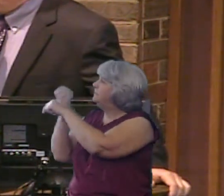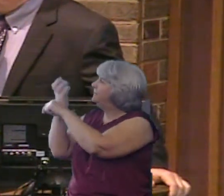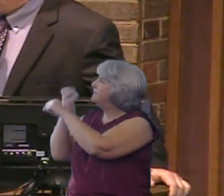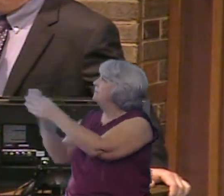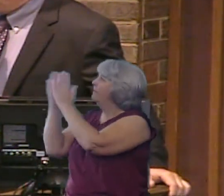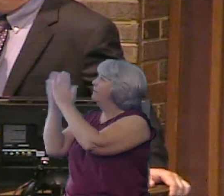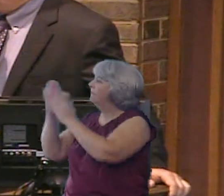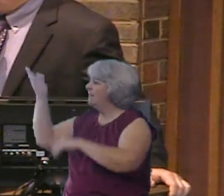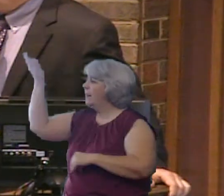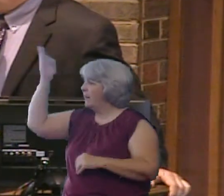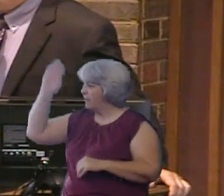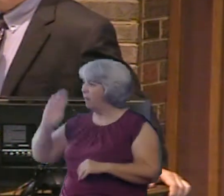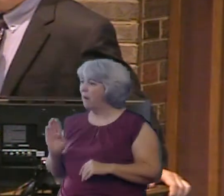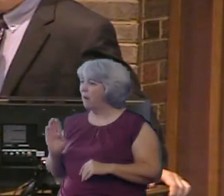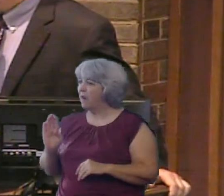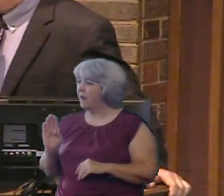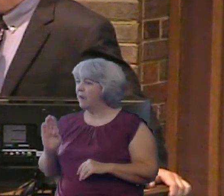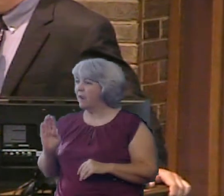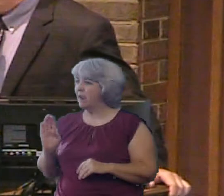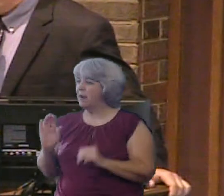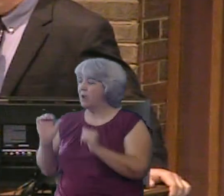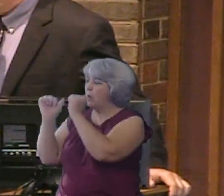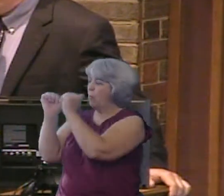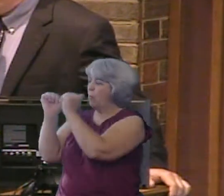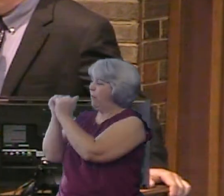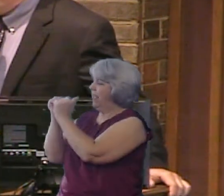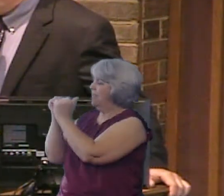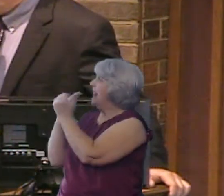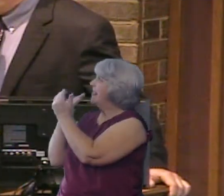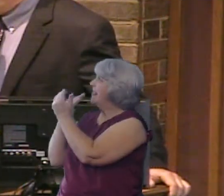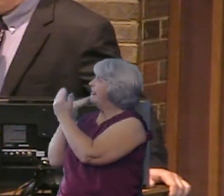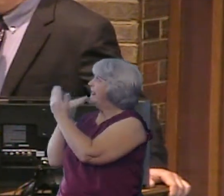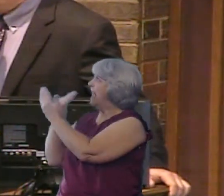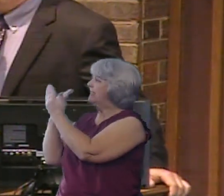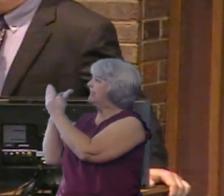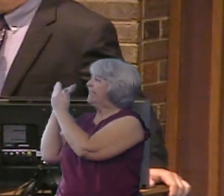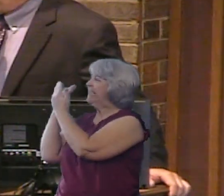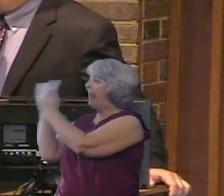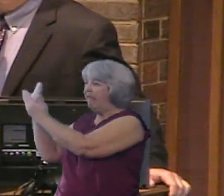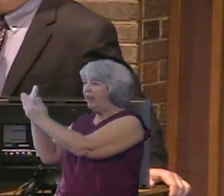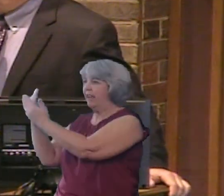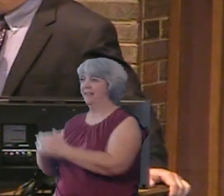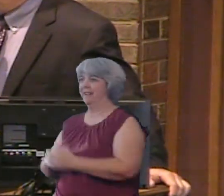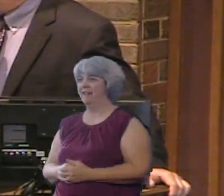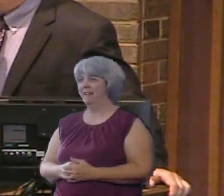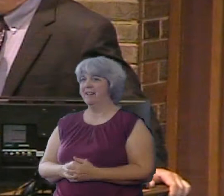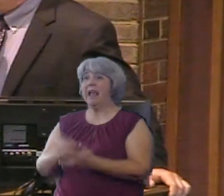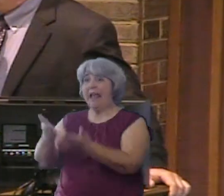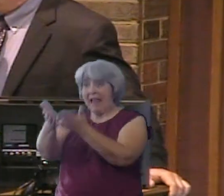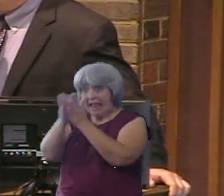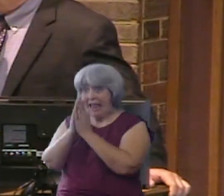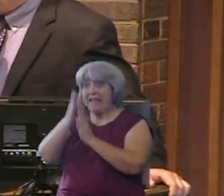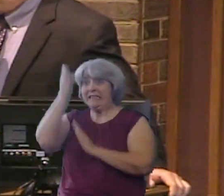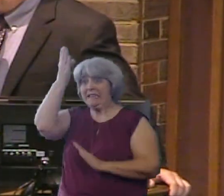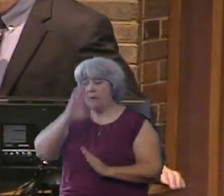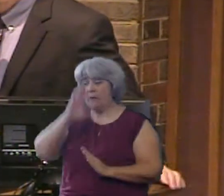God. With thanksgiving, make your request known unto God.